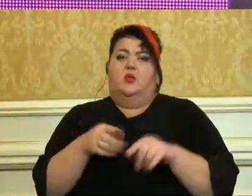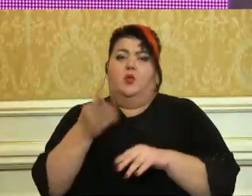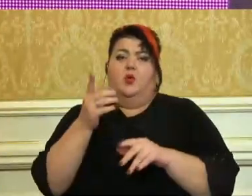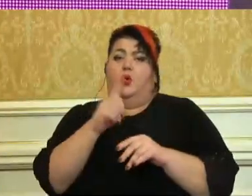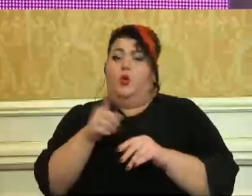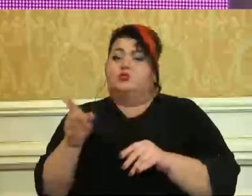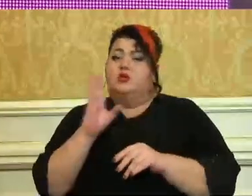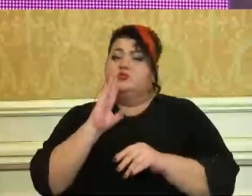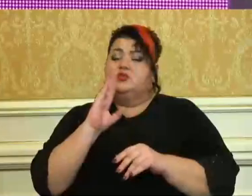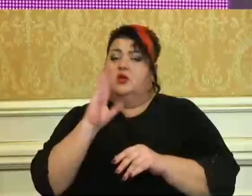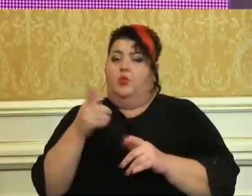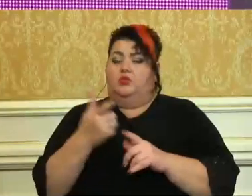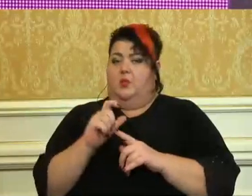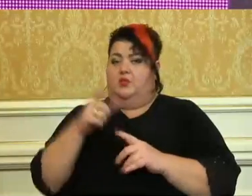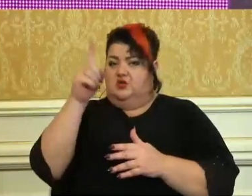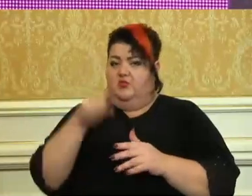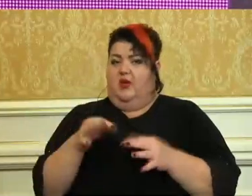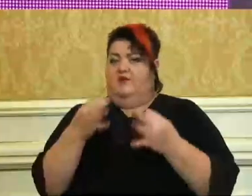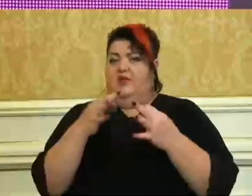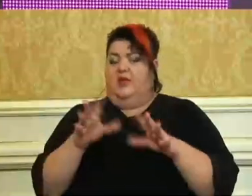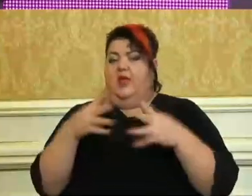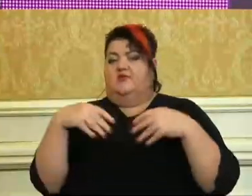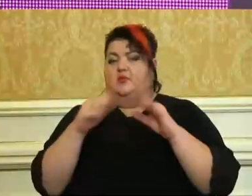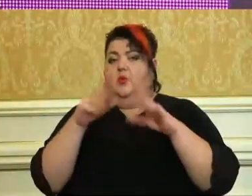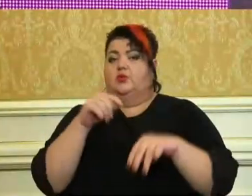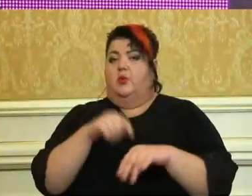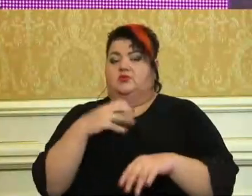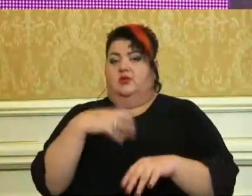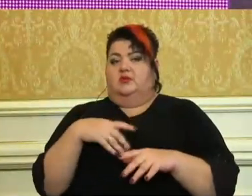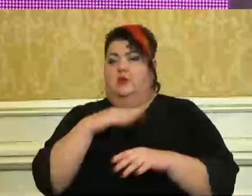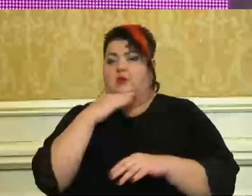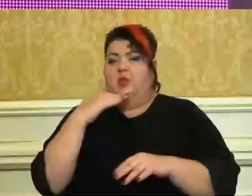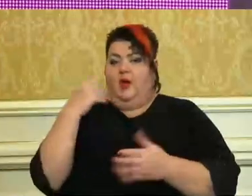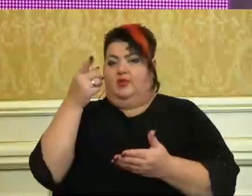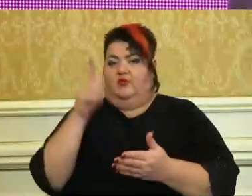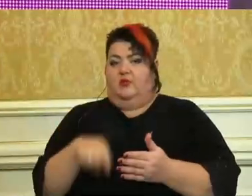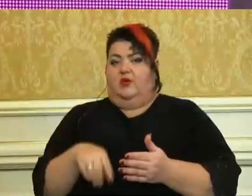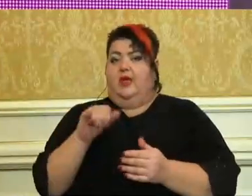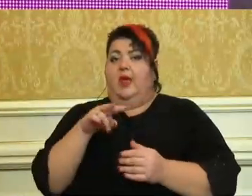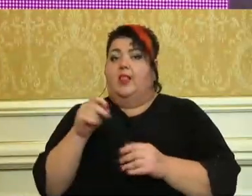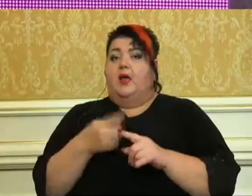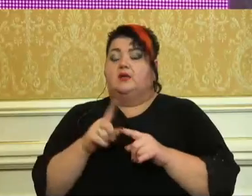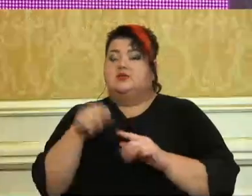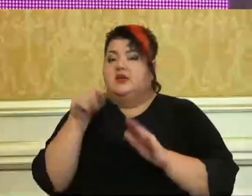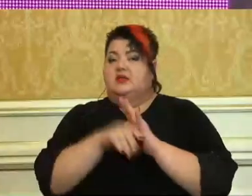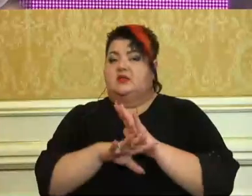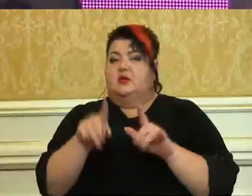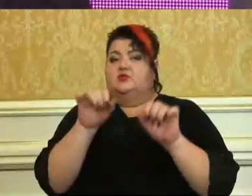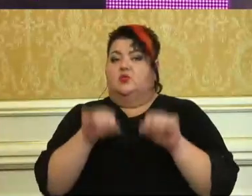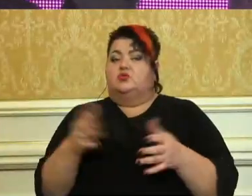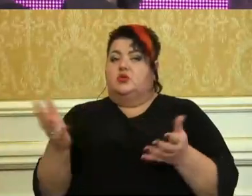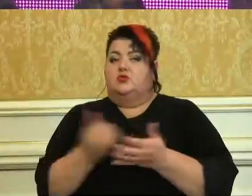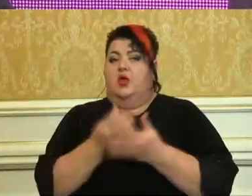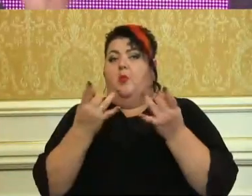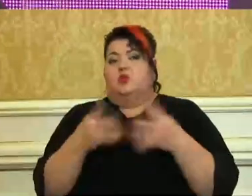because every woman should be absolutely sure of the herself, of her work, etc. So well,